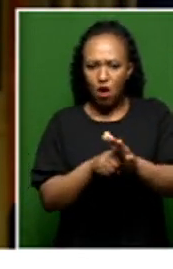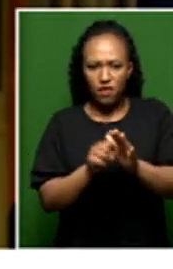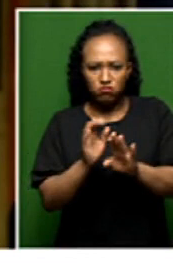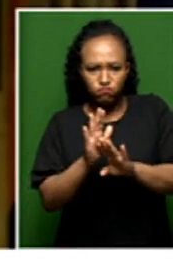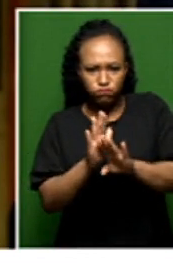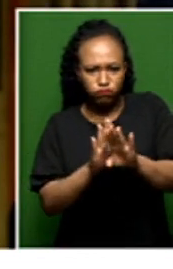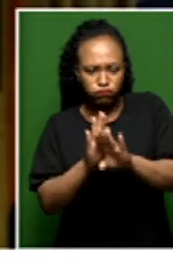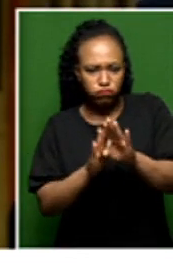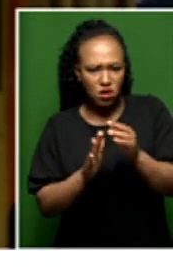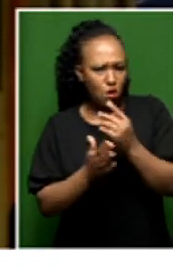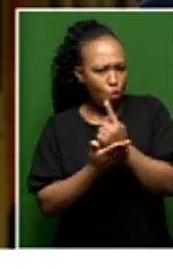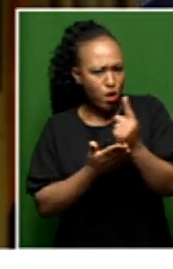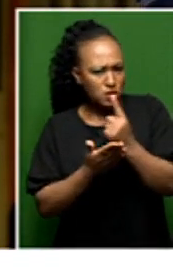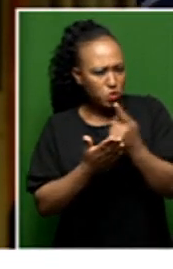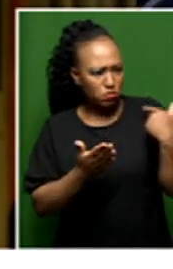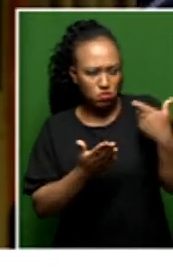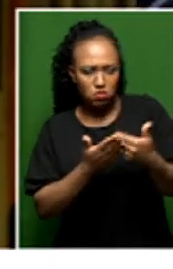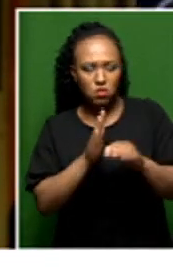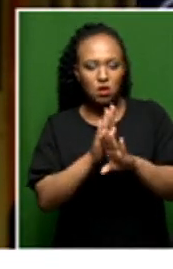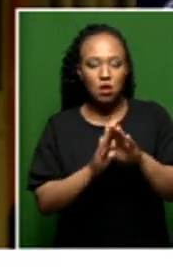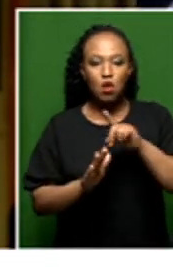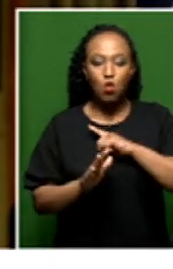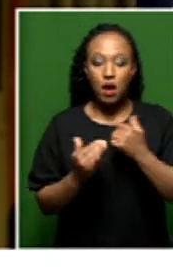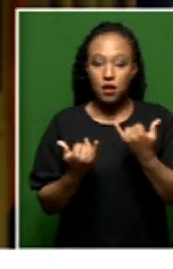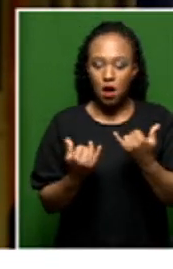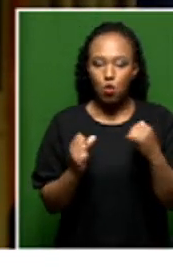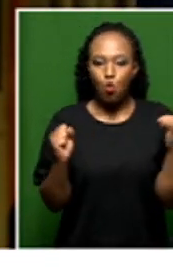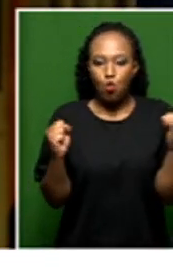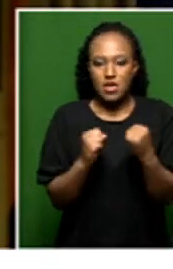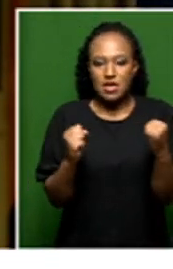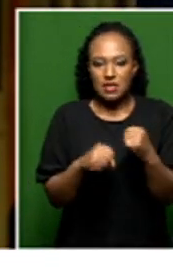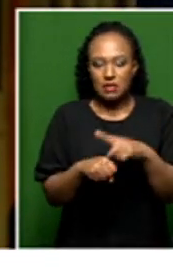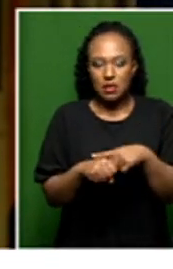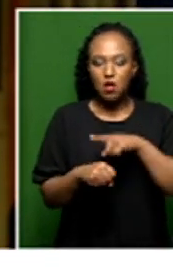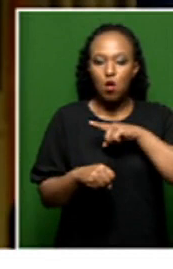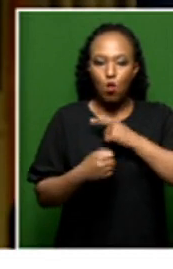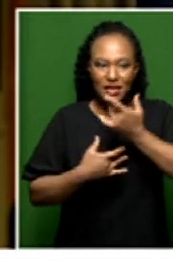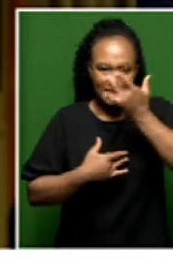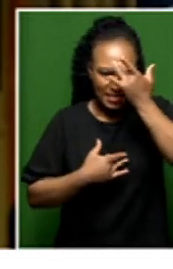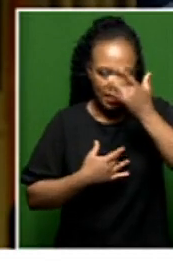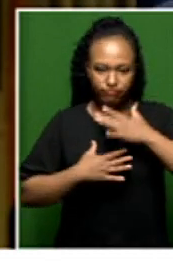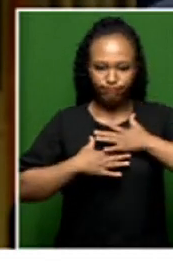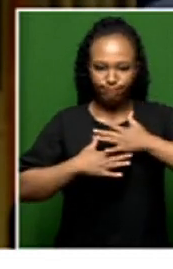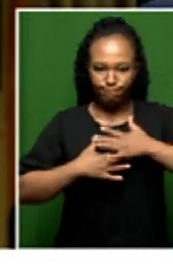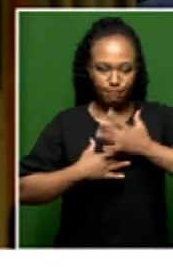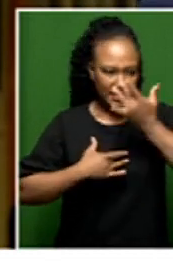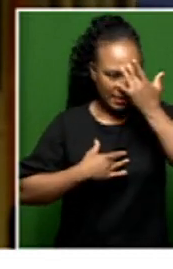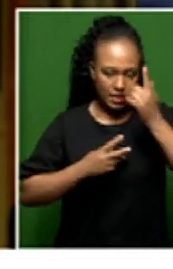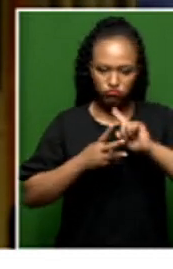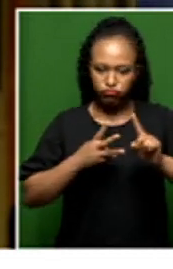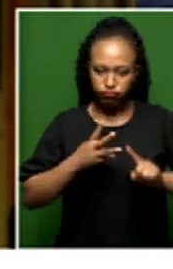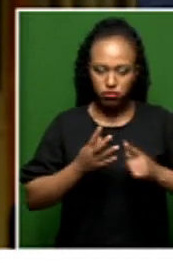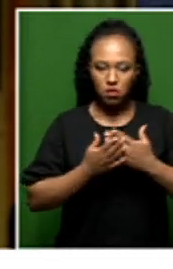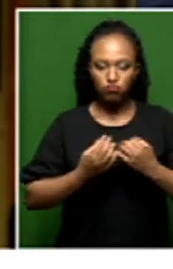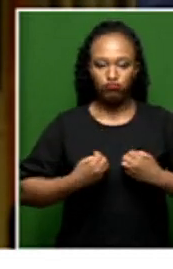the past few weeks. Heading into the winter months, when respiratory viruses are more likely to spread, and with plans for